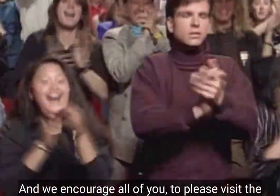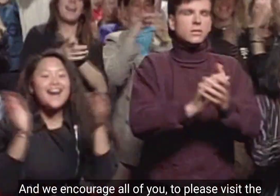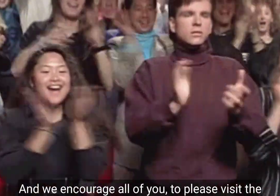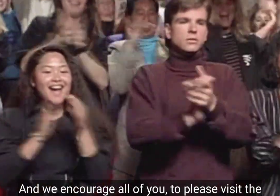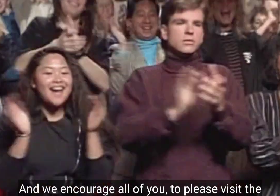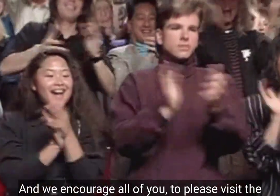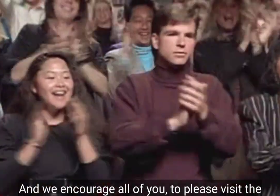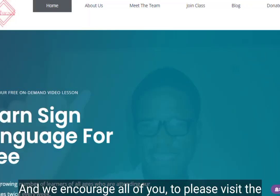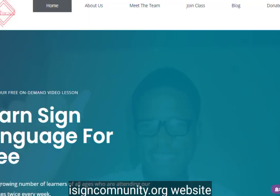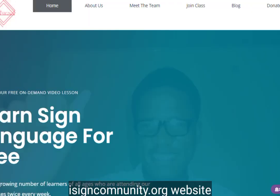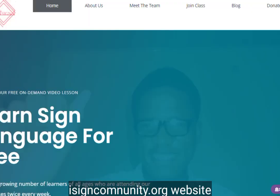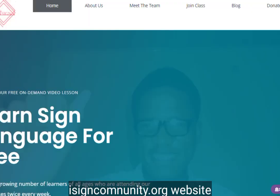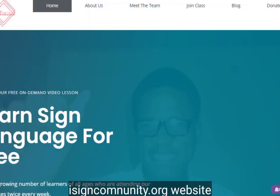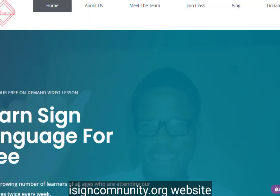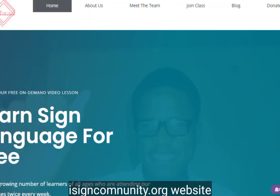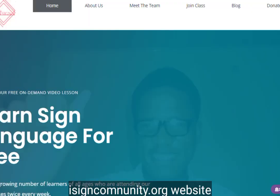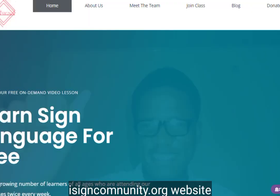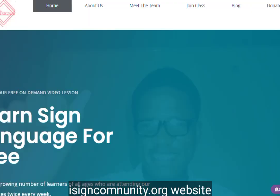visit the